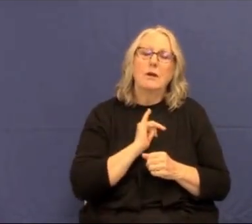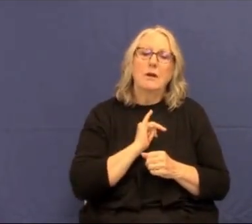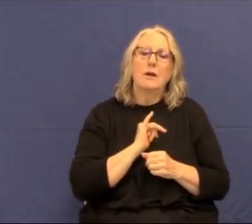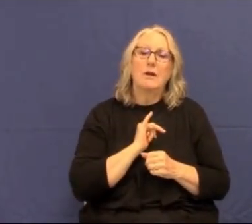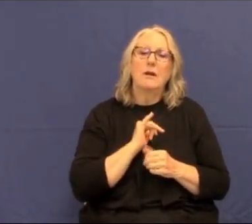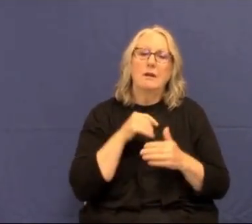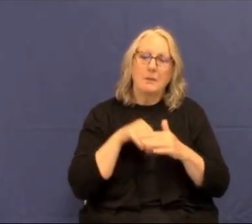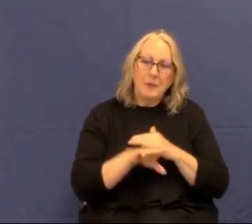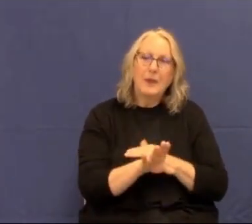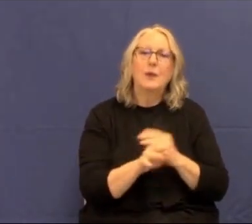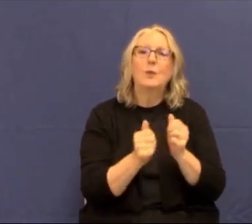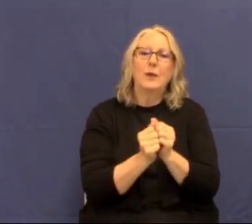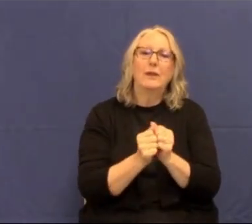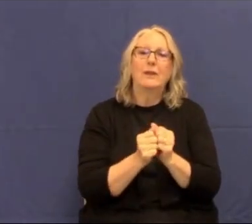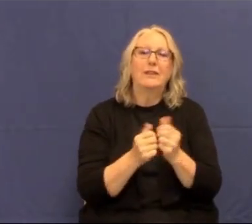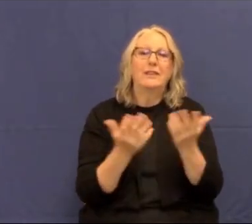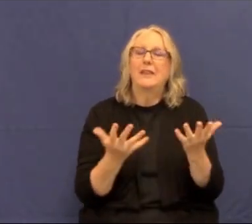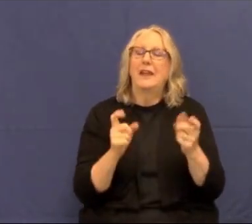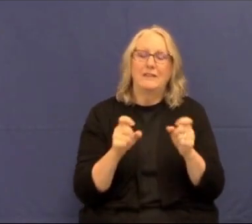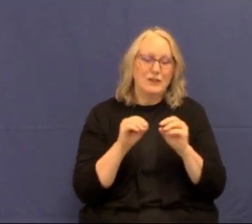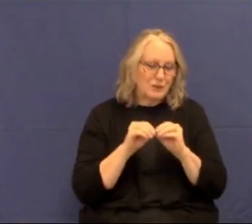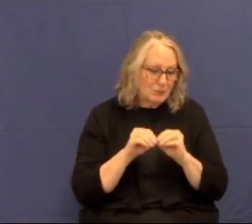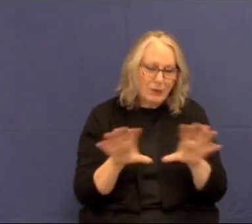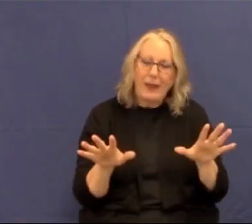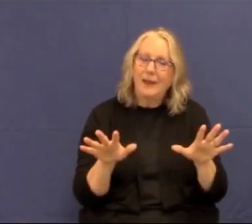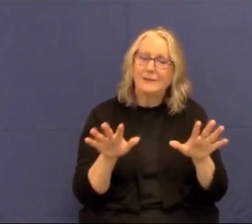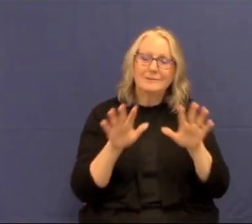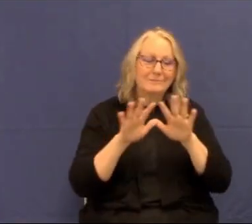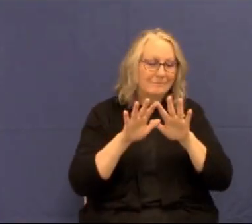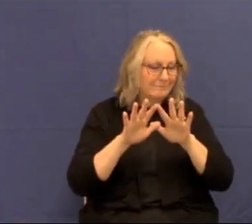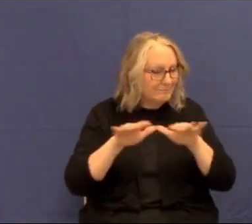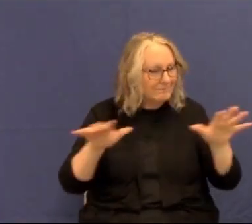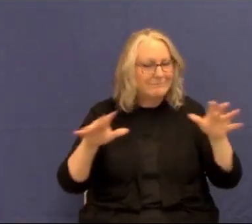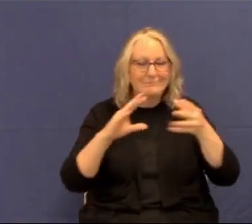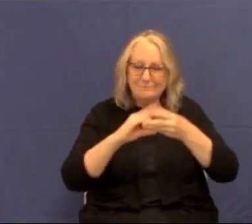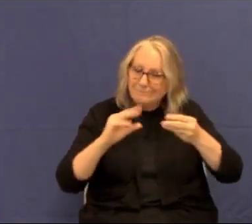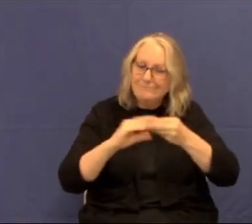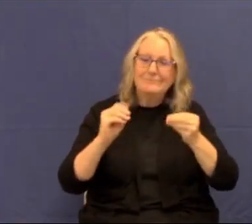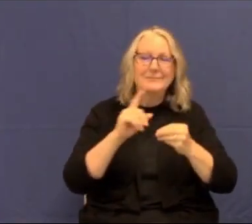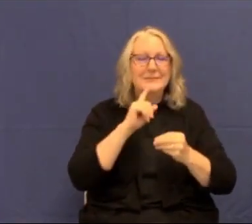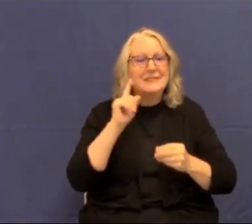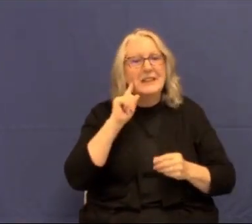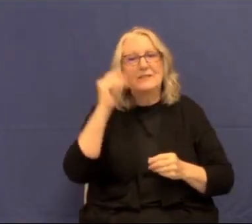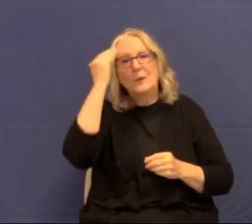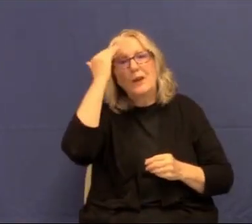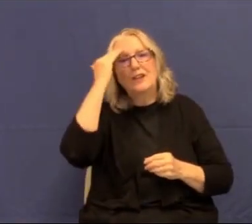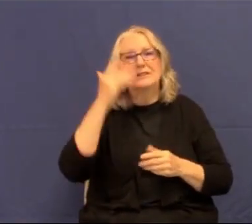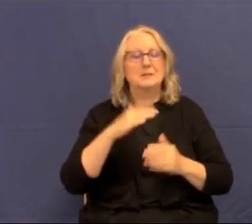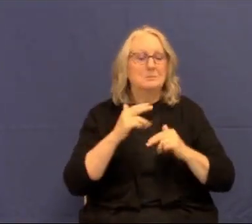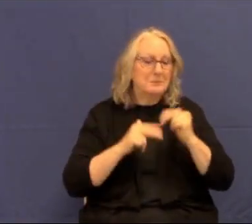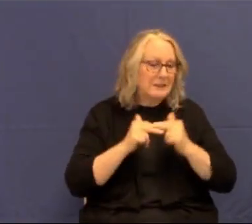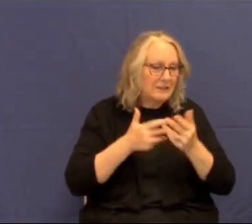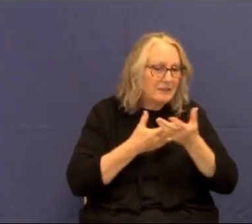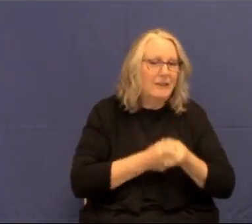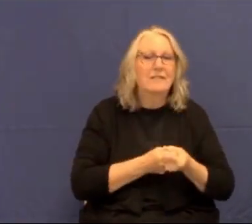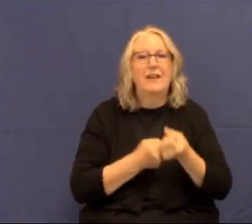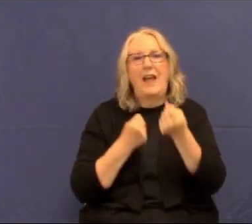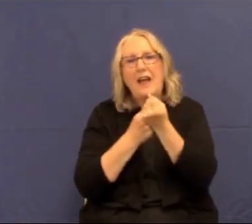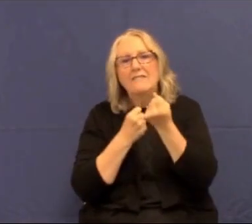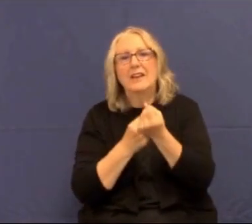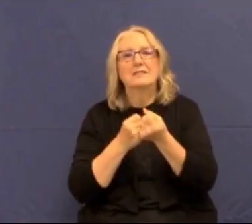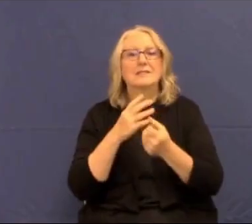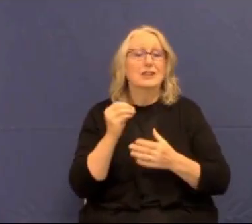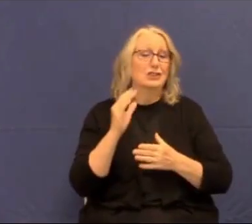so that's just where I come in with you just got to spread the deaf awareness, and you just have to build the confidence and to advocate